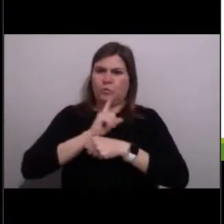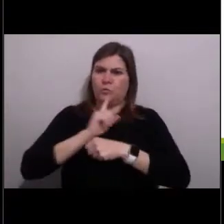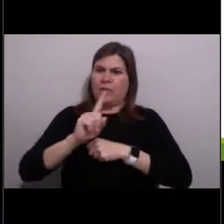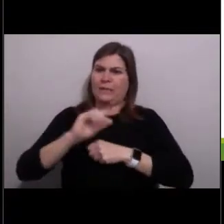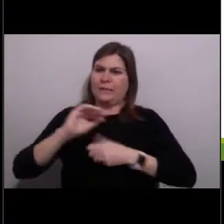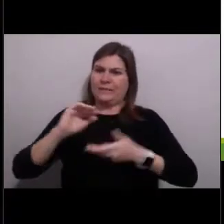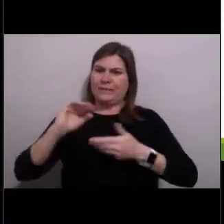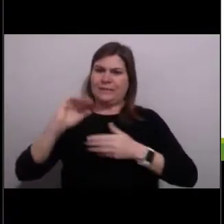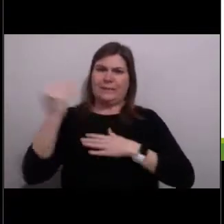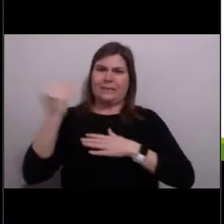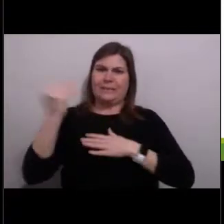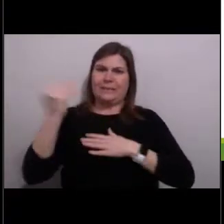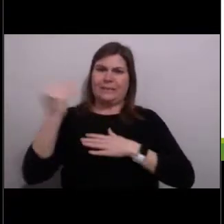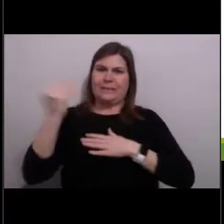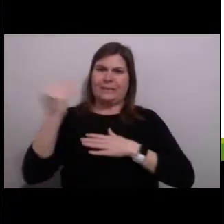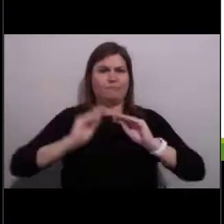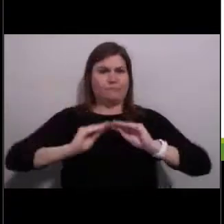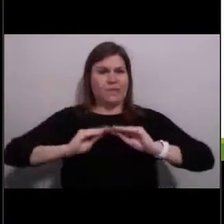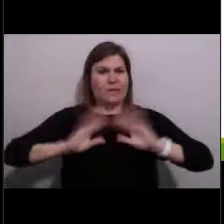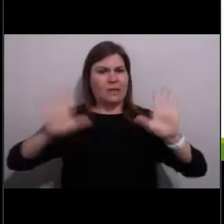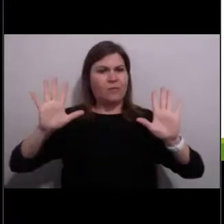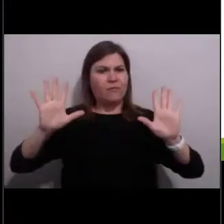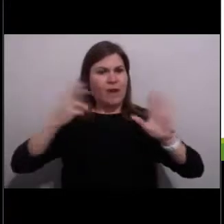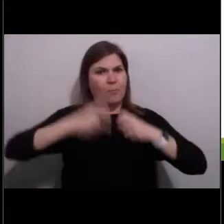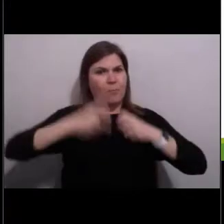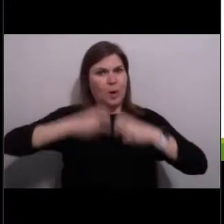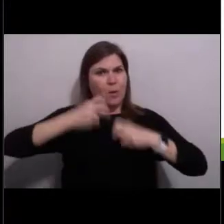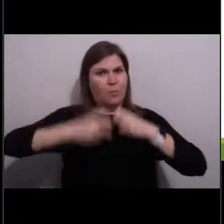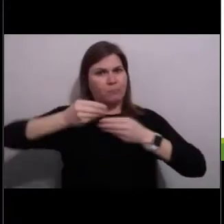been exacerbated. Can I have the next slide, please?